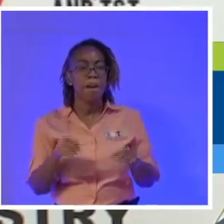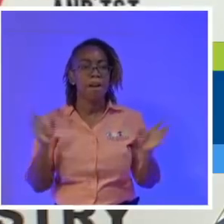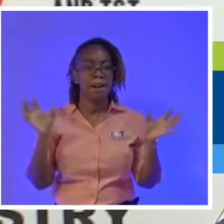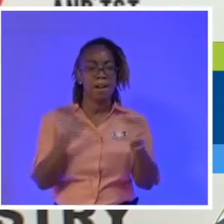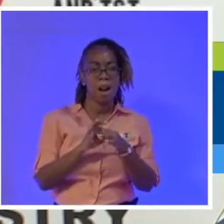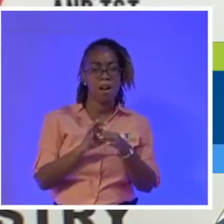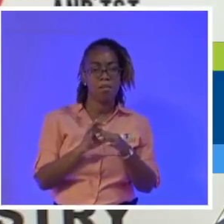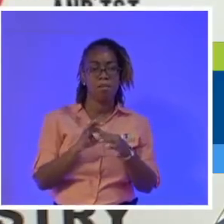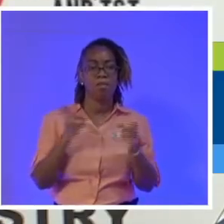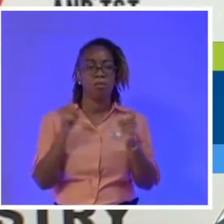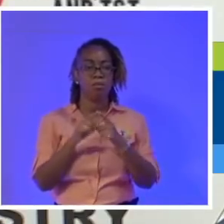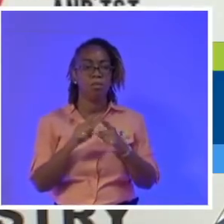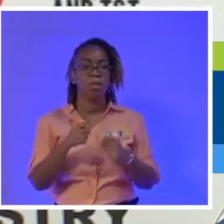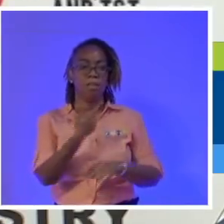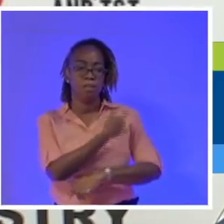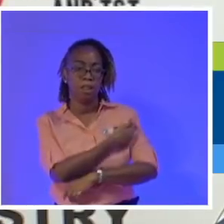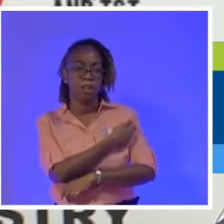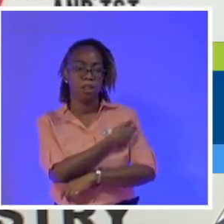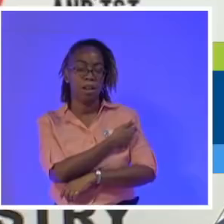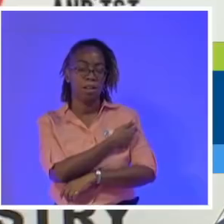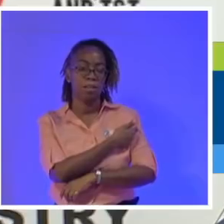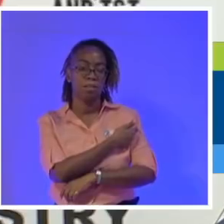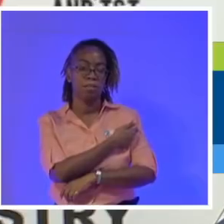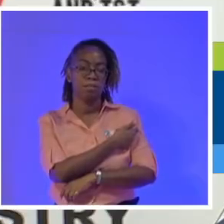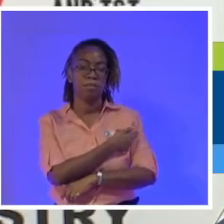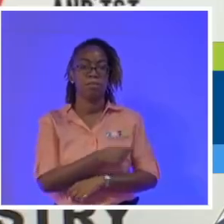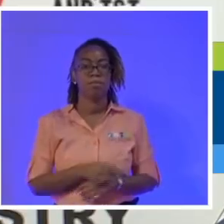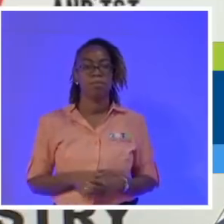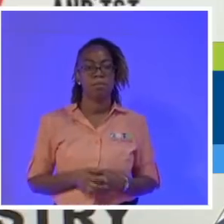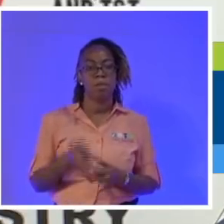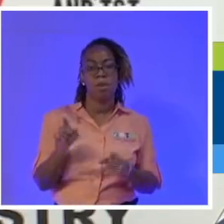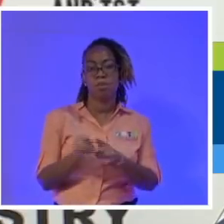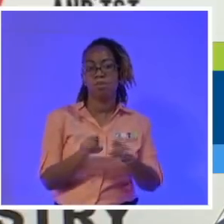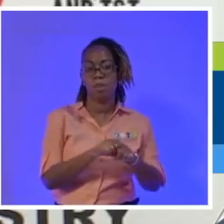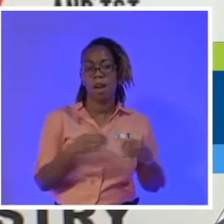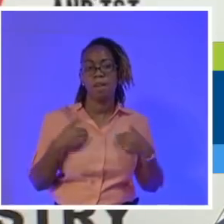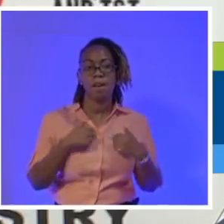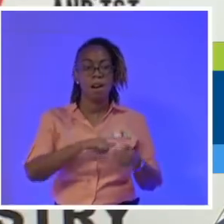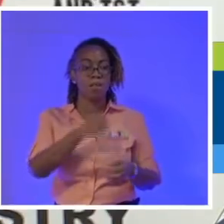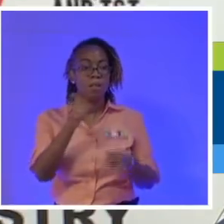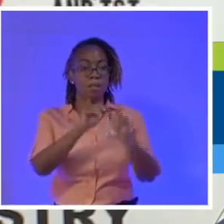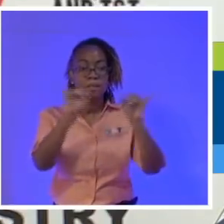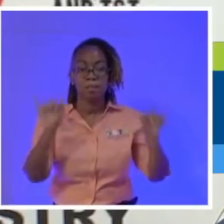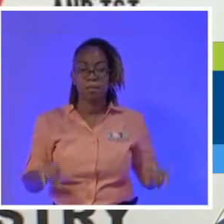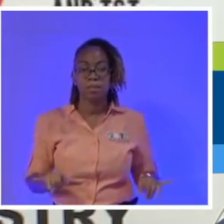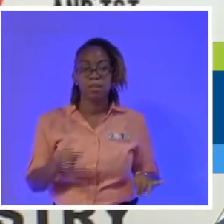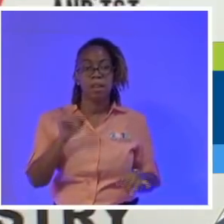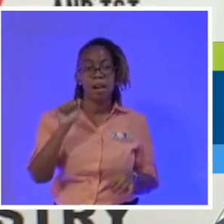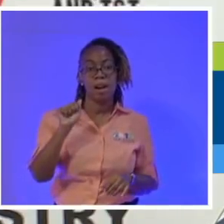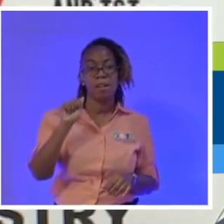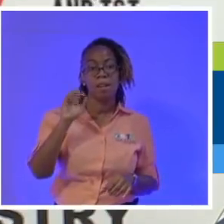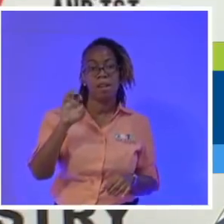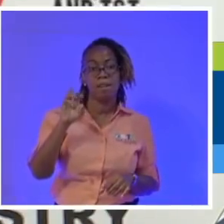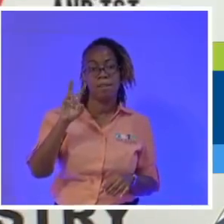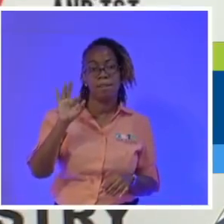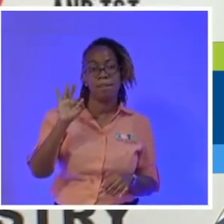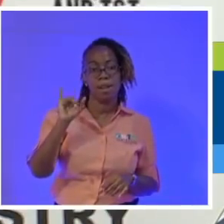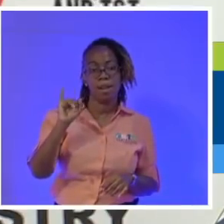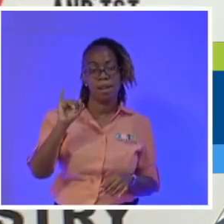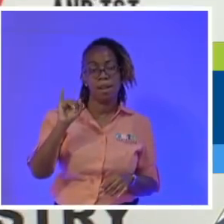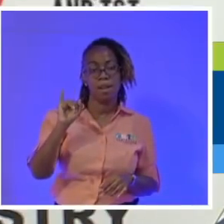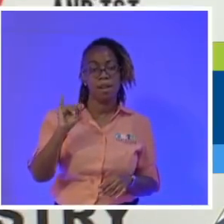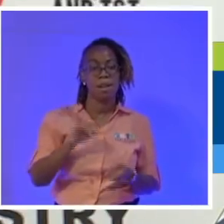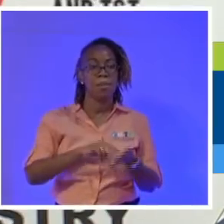or immunization. We also have another pathway, AEFI. This